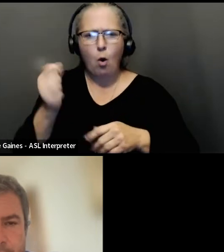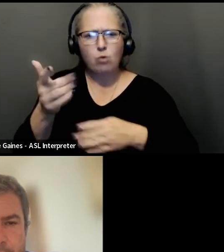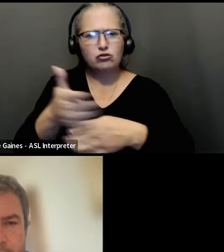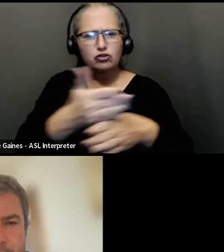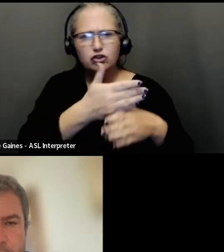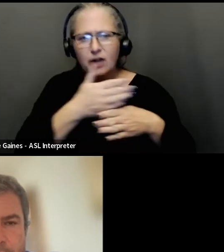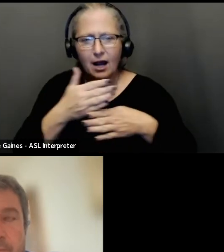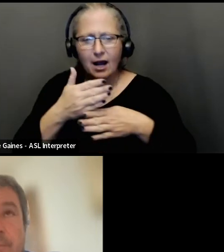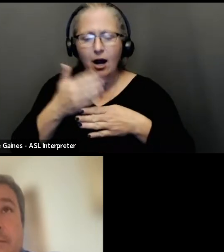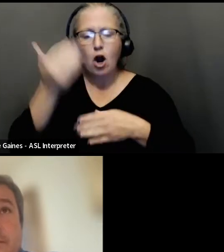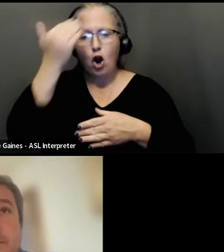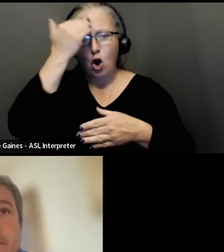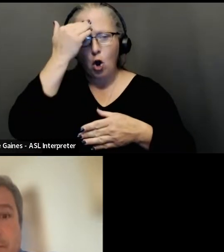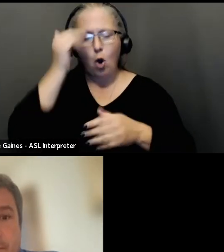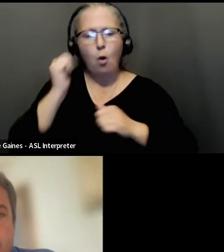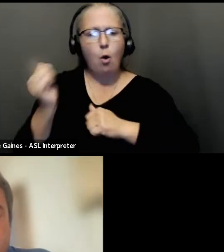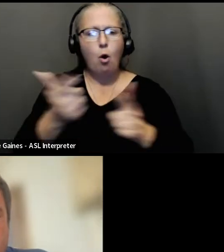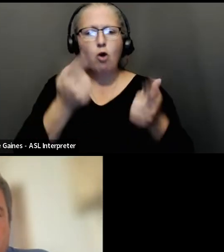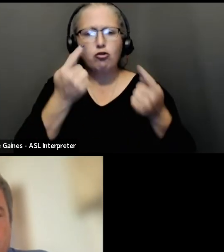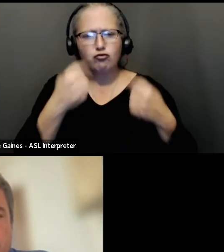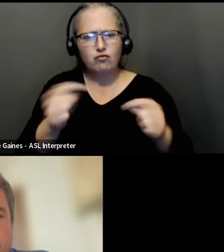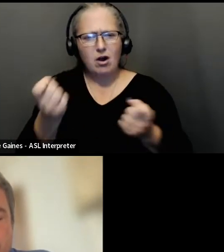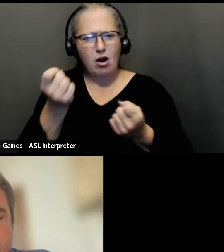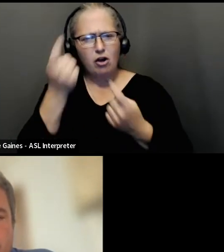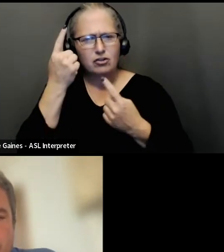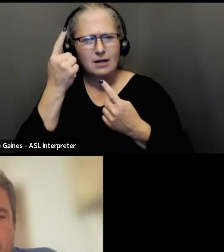sharing and to know that we are trying to understand